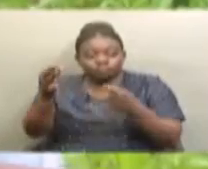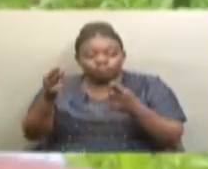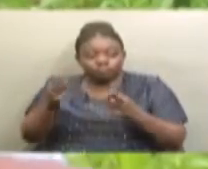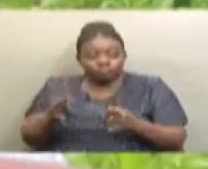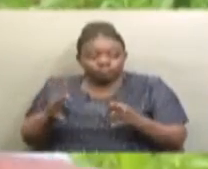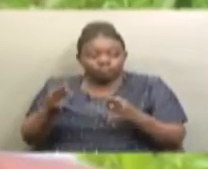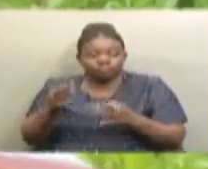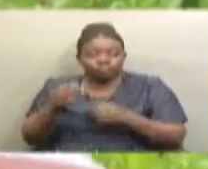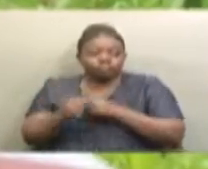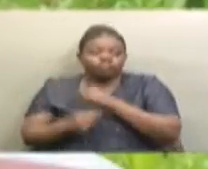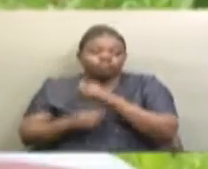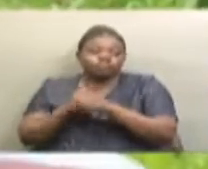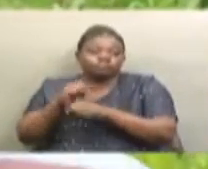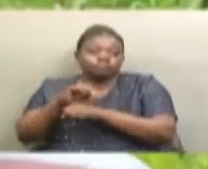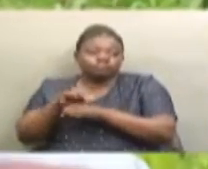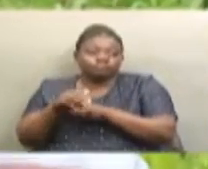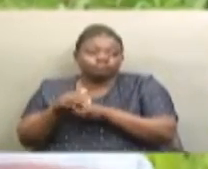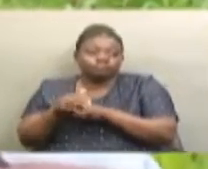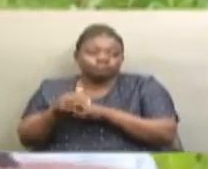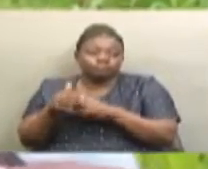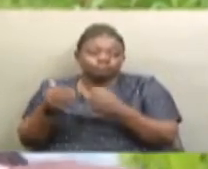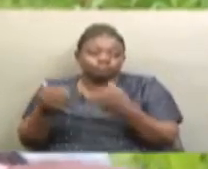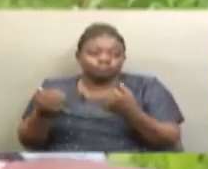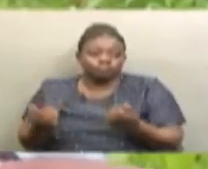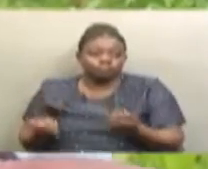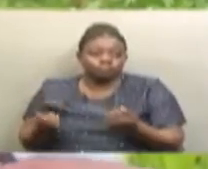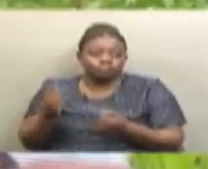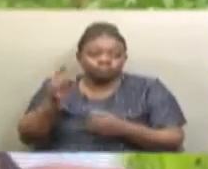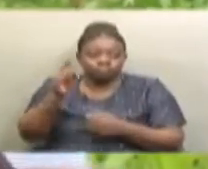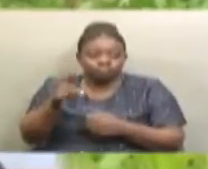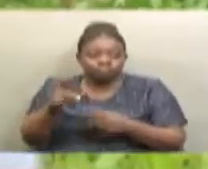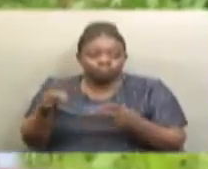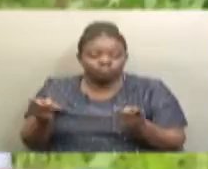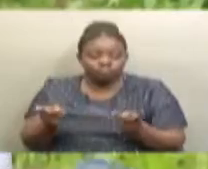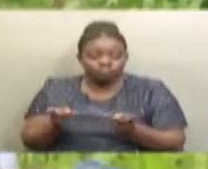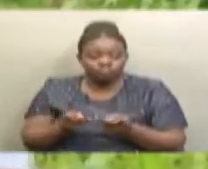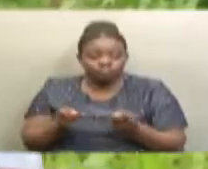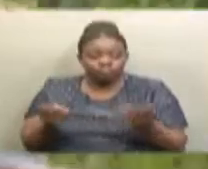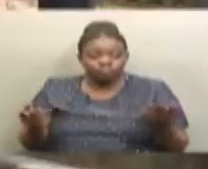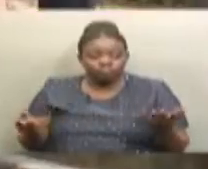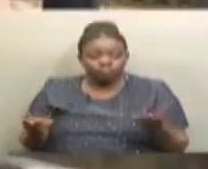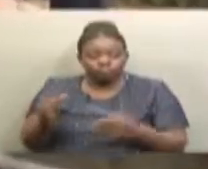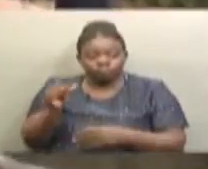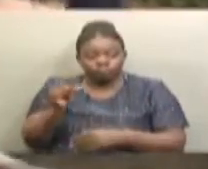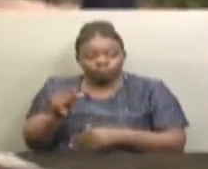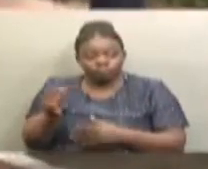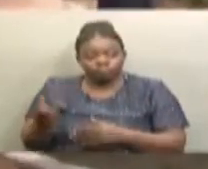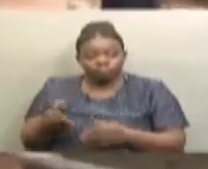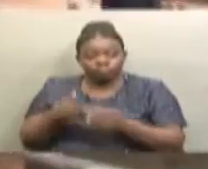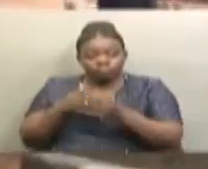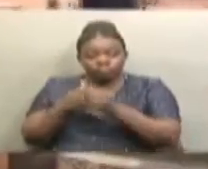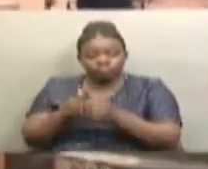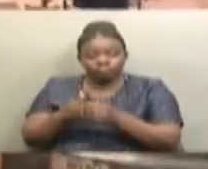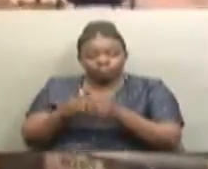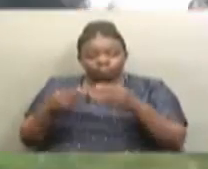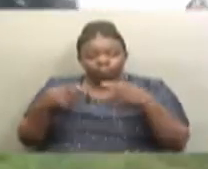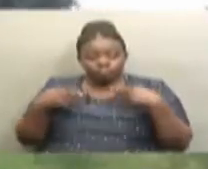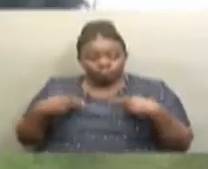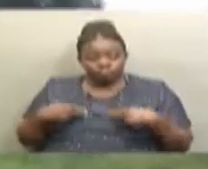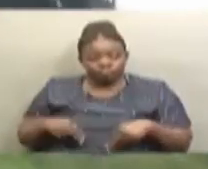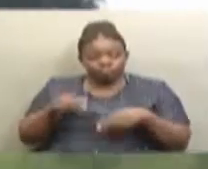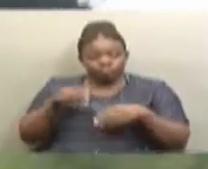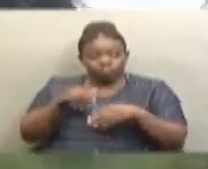okukolebwa kakati twagenda okutuuka ku kifo kyennyini kyetuyisizza nga kitono. Baabakulembeze b'ebyobulamu mu